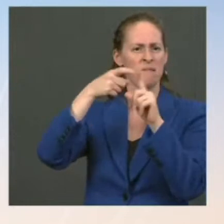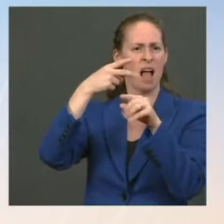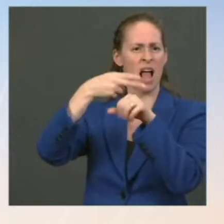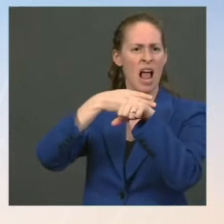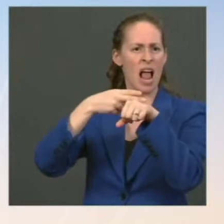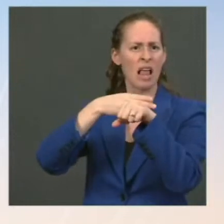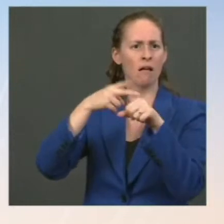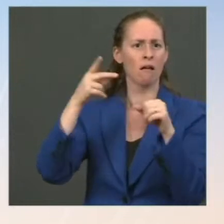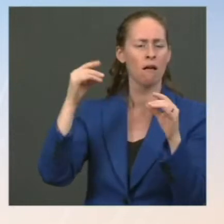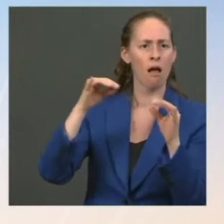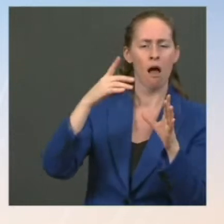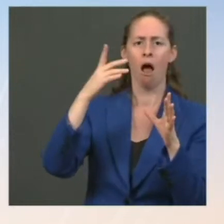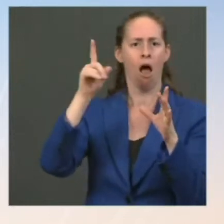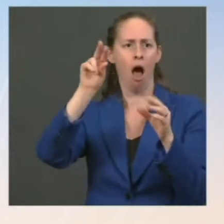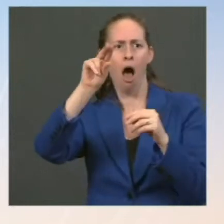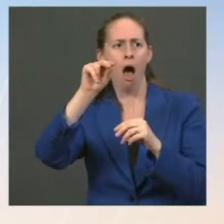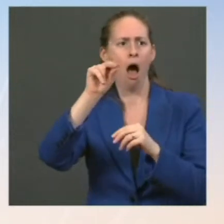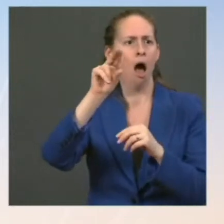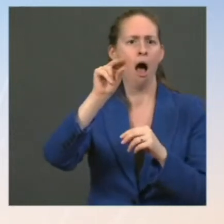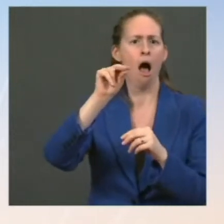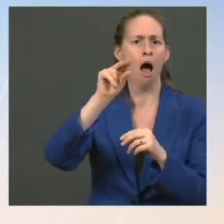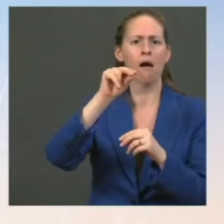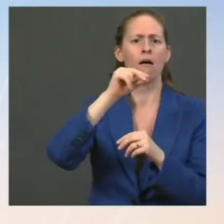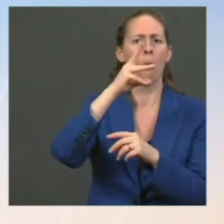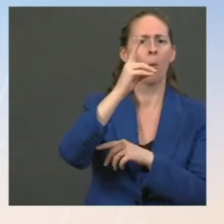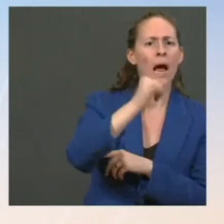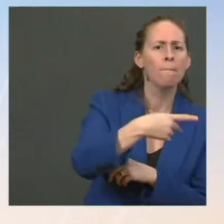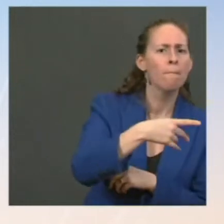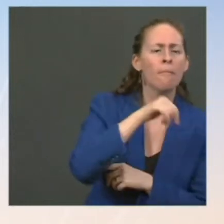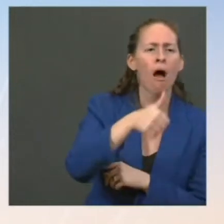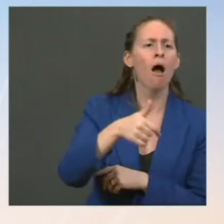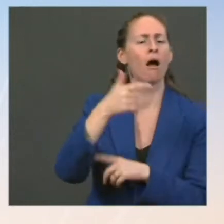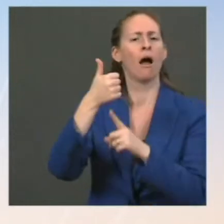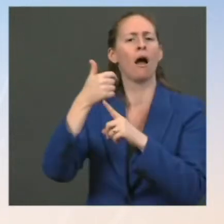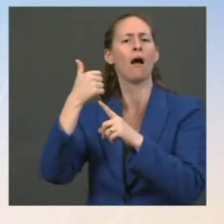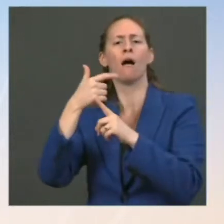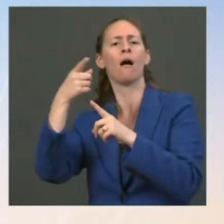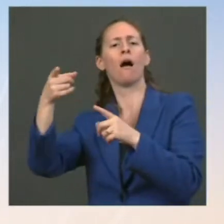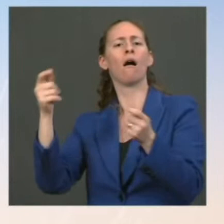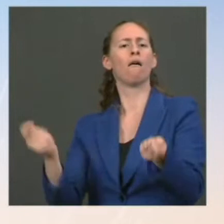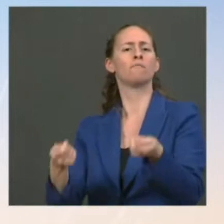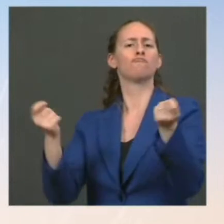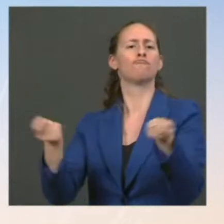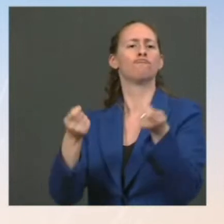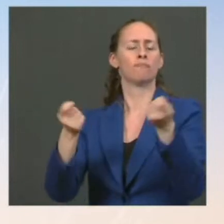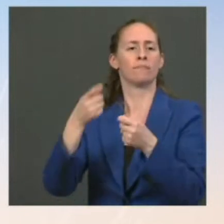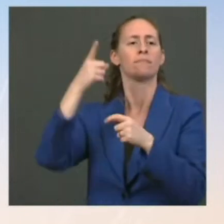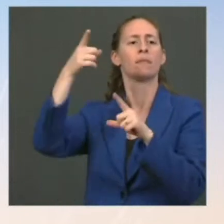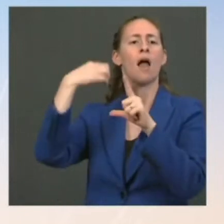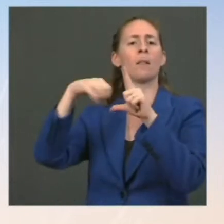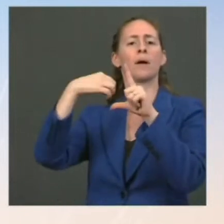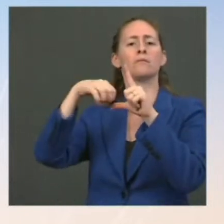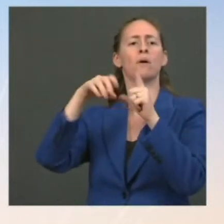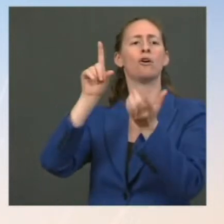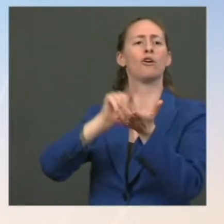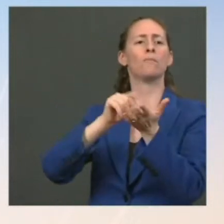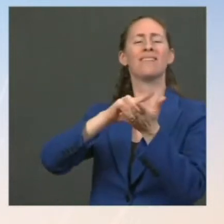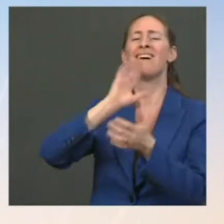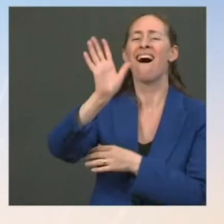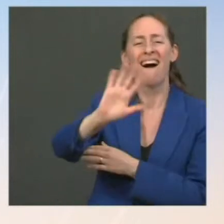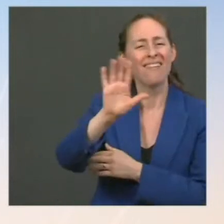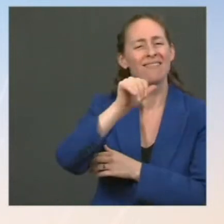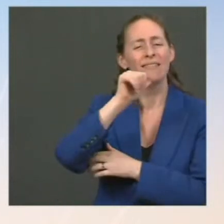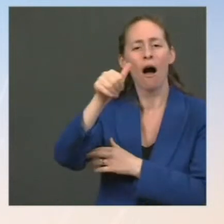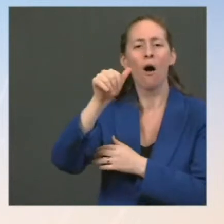rein. And the El Paso Times put out a clarification saying it was not an actual whip. Does that